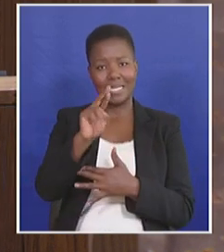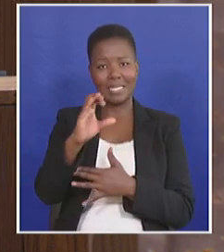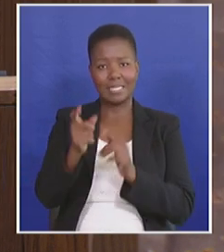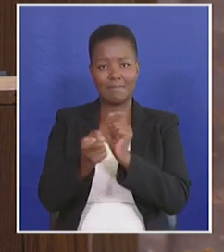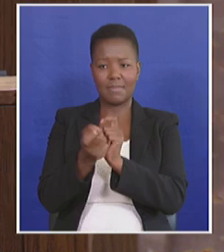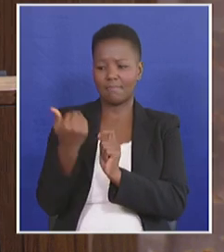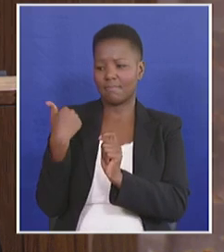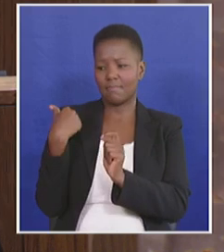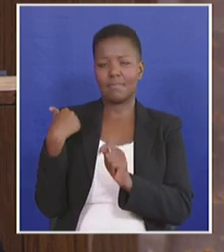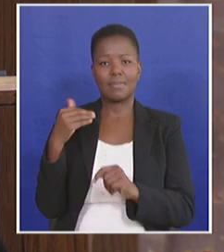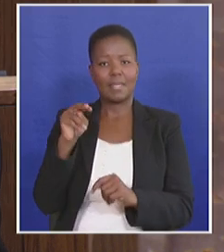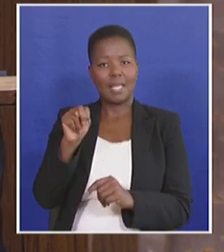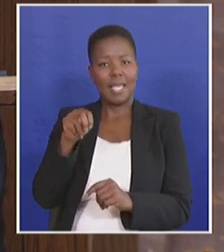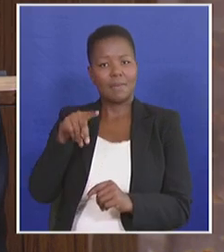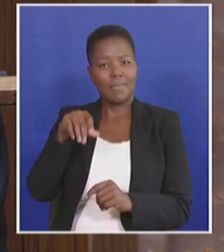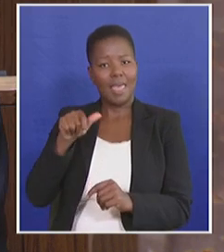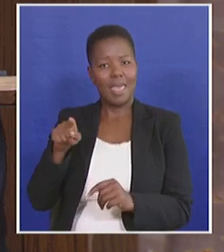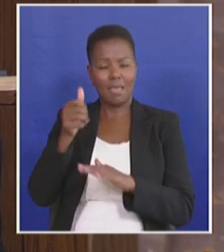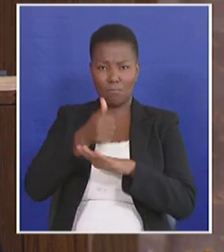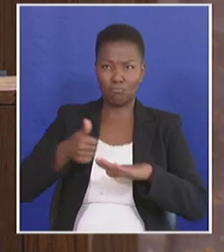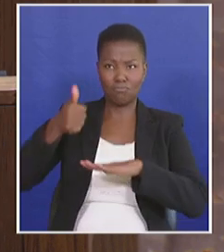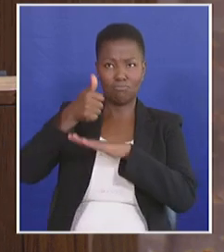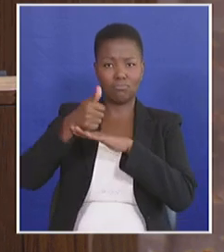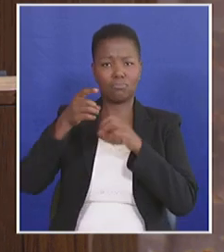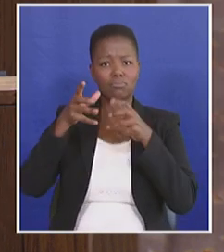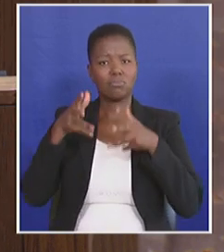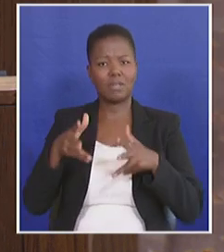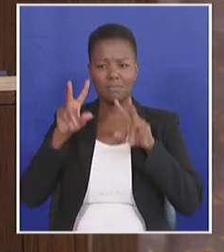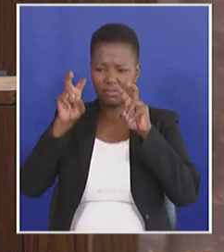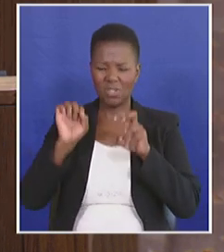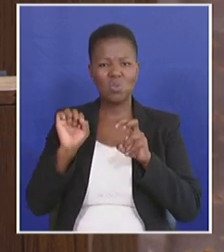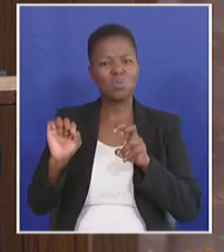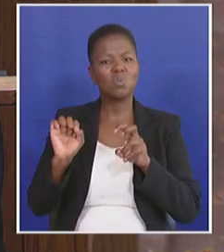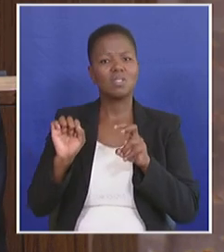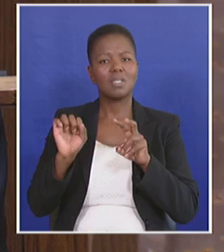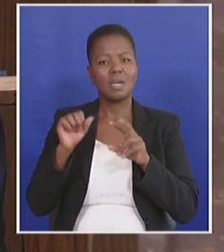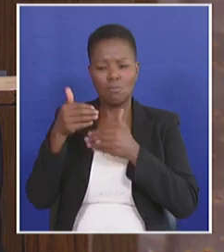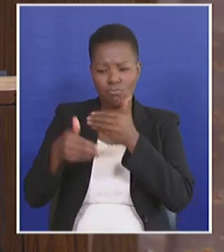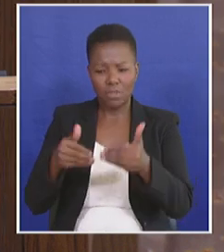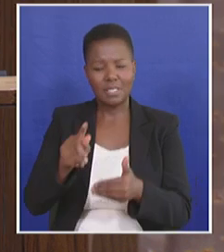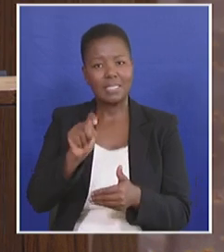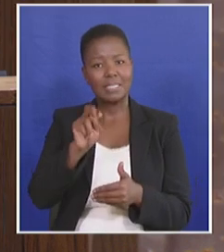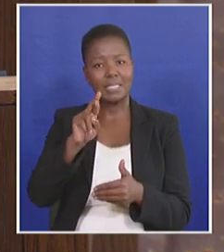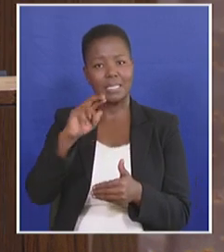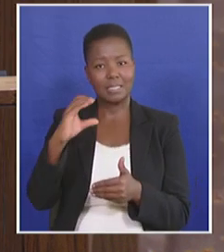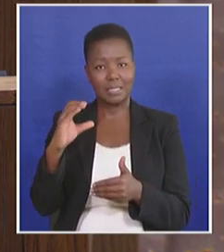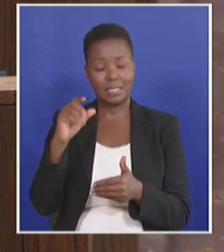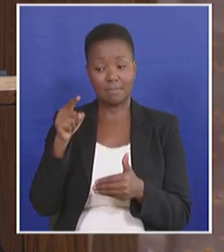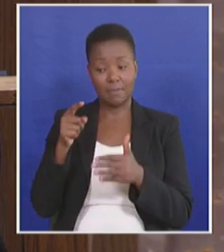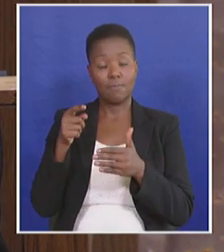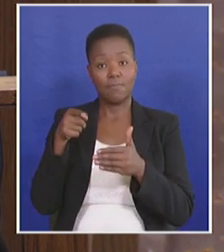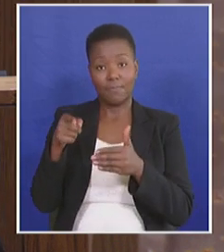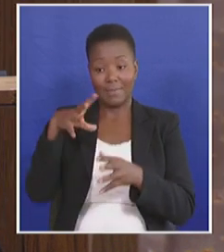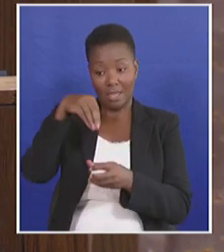Public Prosecutions regarding developing a strategy for dealing with prosecutions arising from the TRC process. As part of this process, the